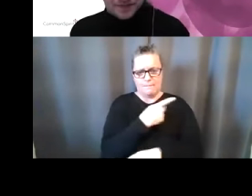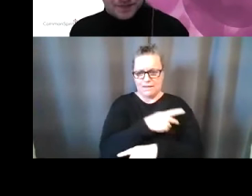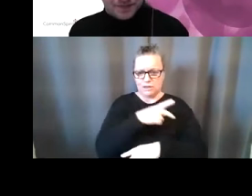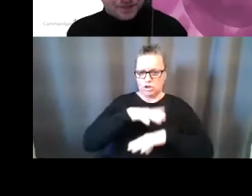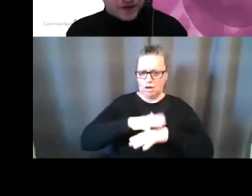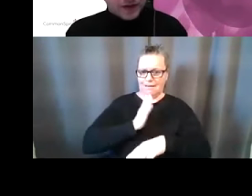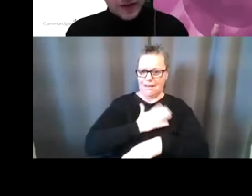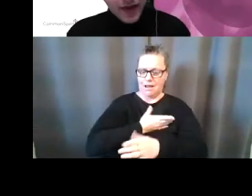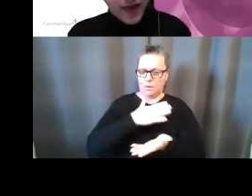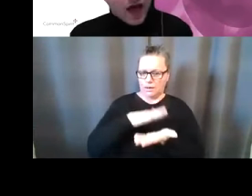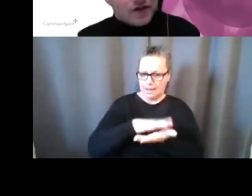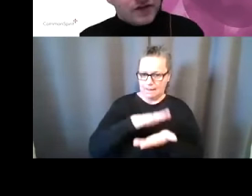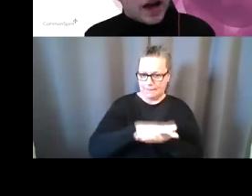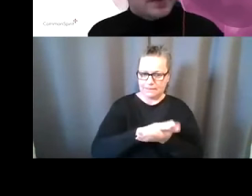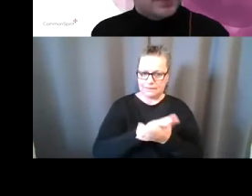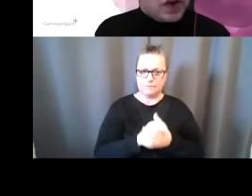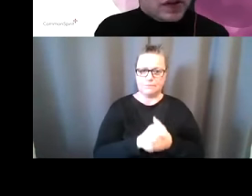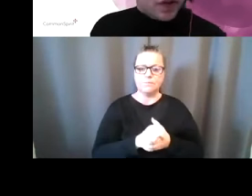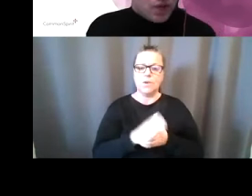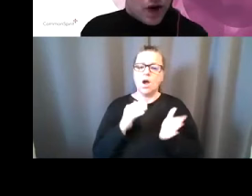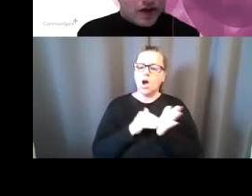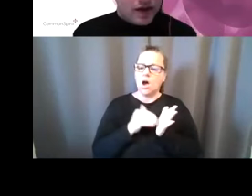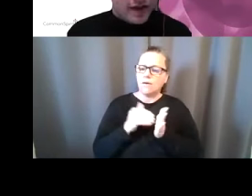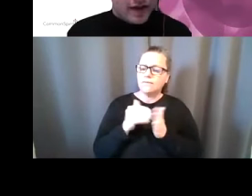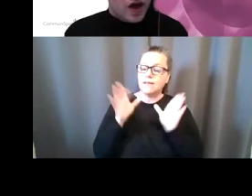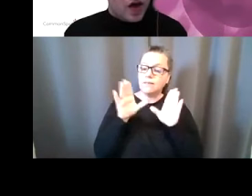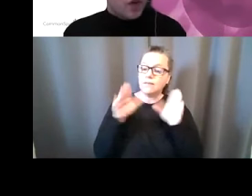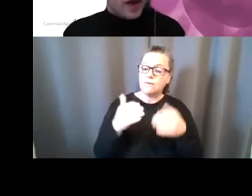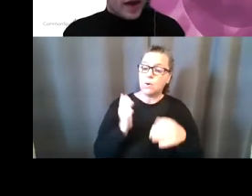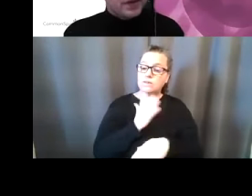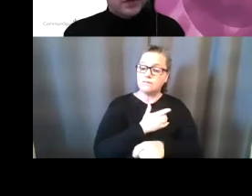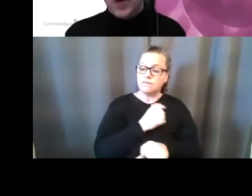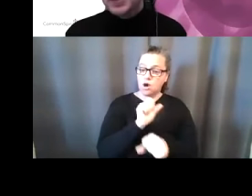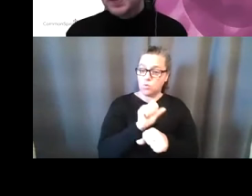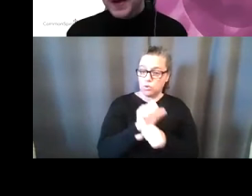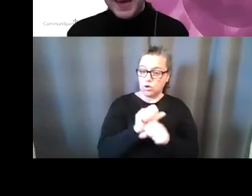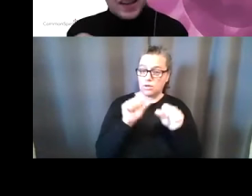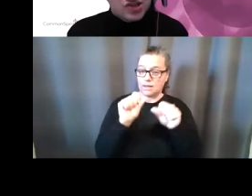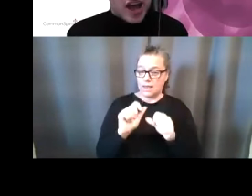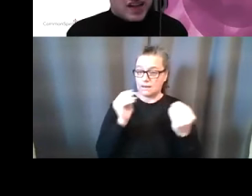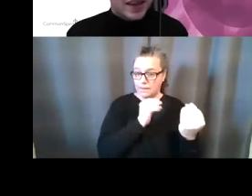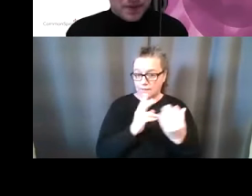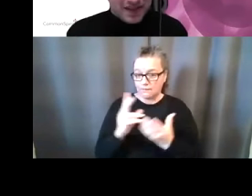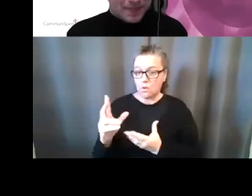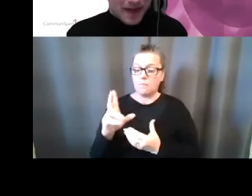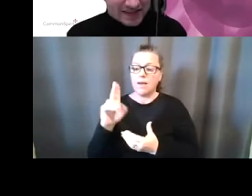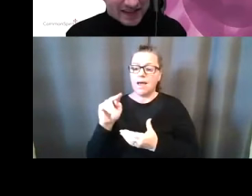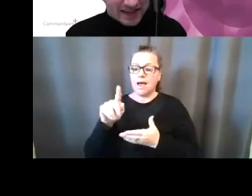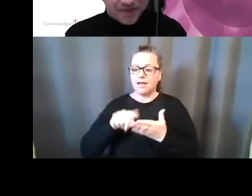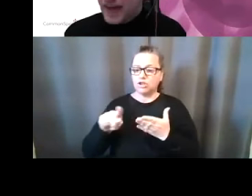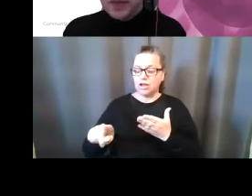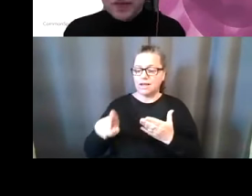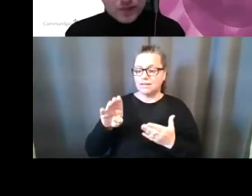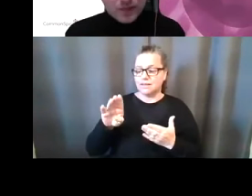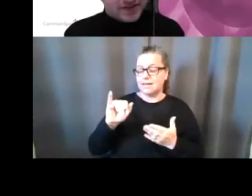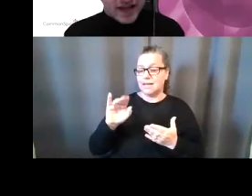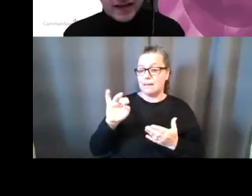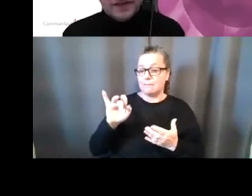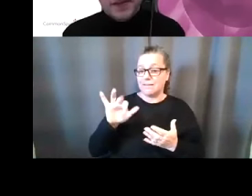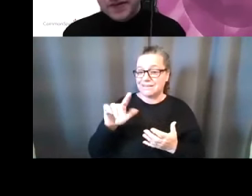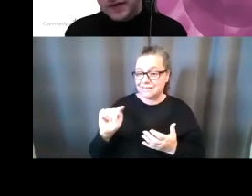campus. Oftentimes, the focus of our work can be informed by unchecked implicit biases, even from